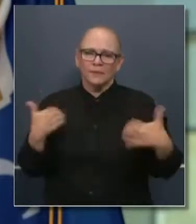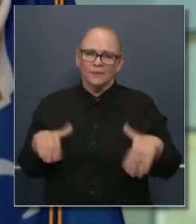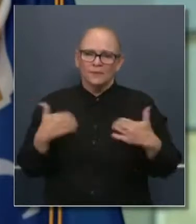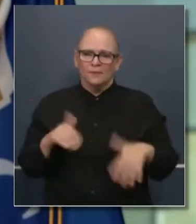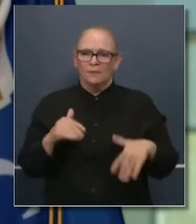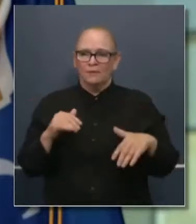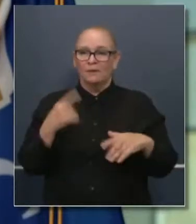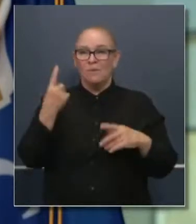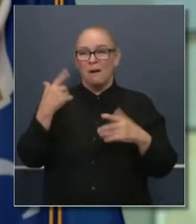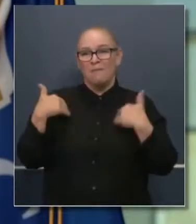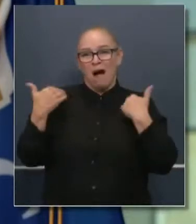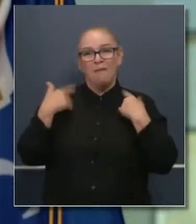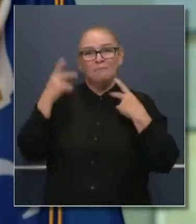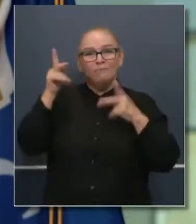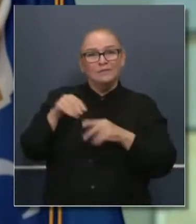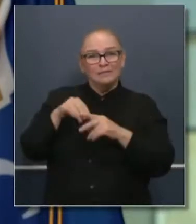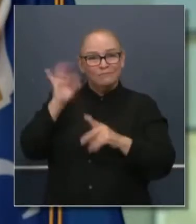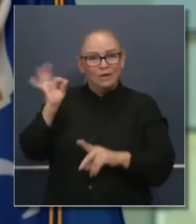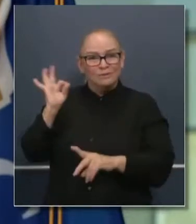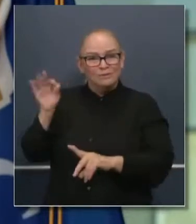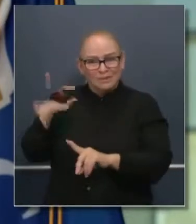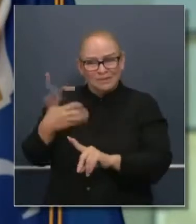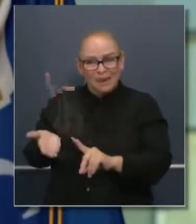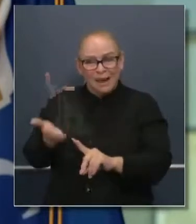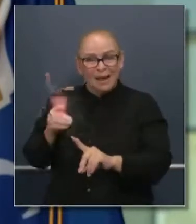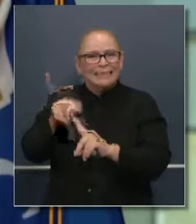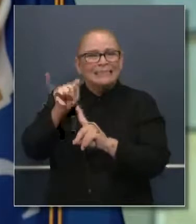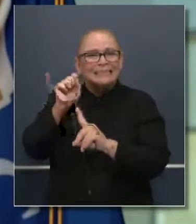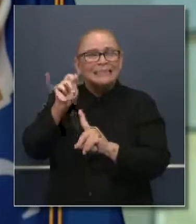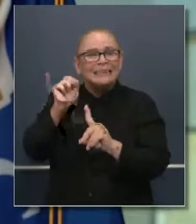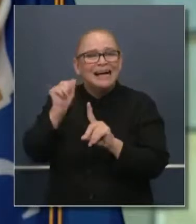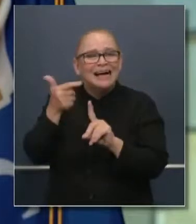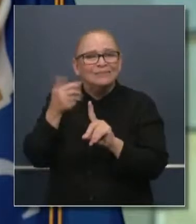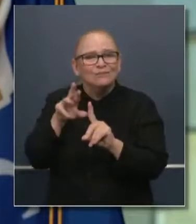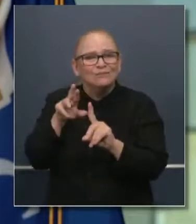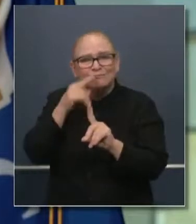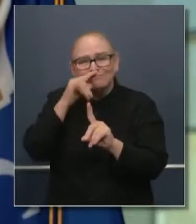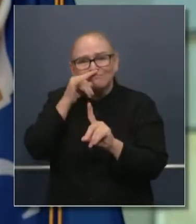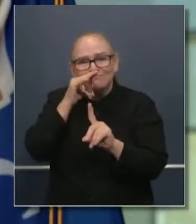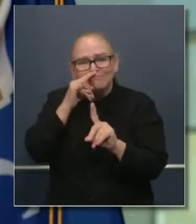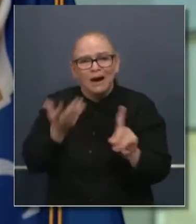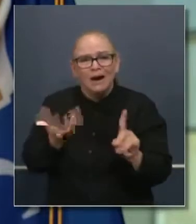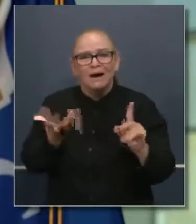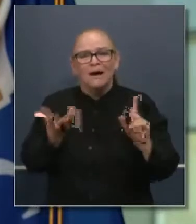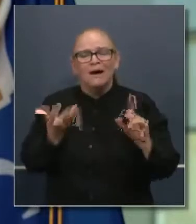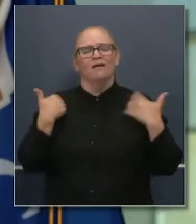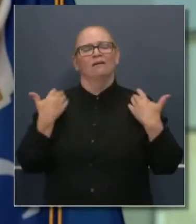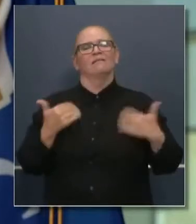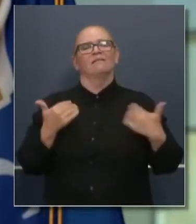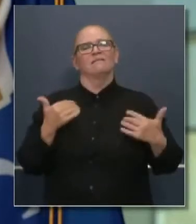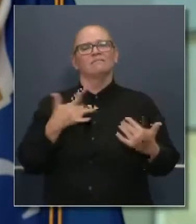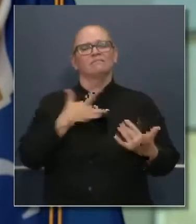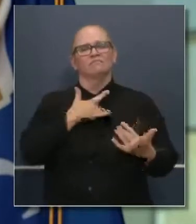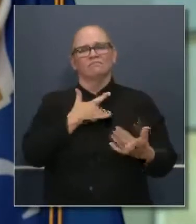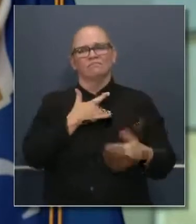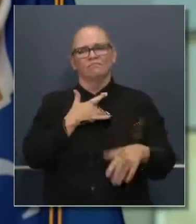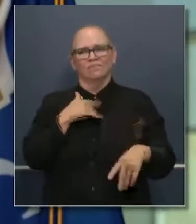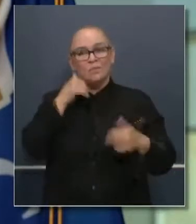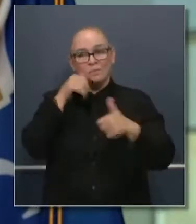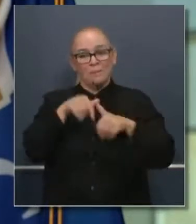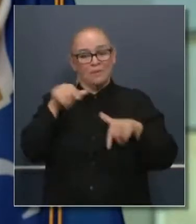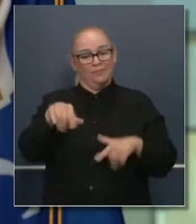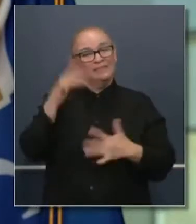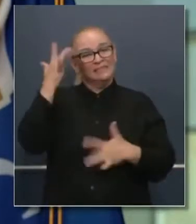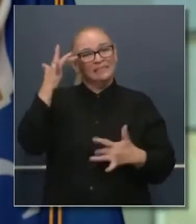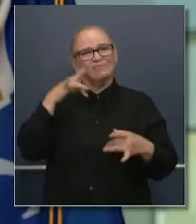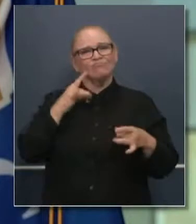Fresno that lost their lives, a teenager. And this is a sober reminder of how deadly this disease is and how